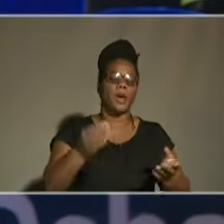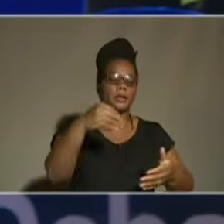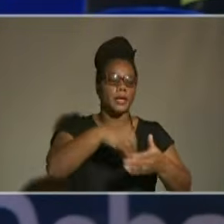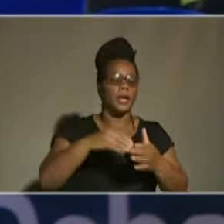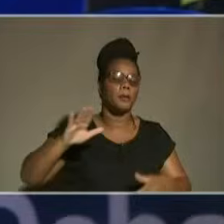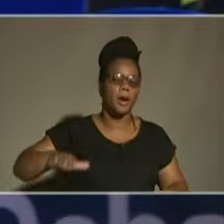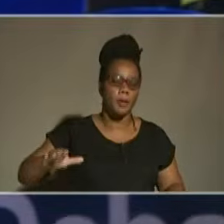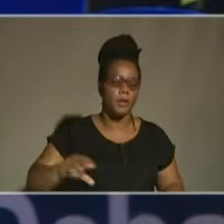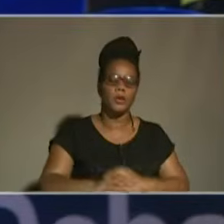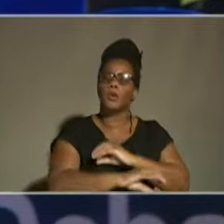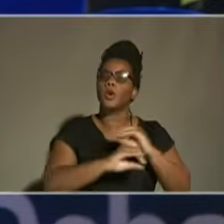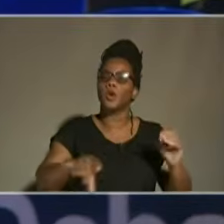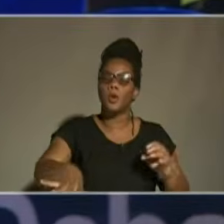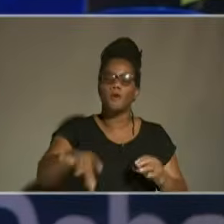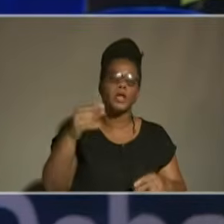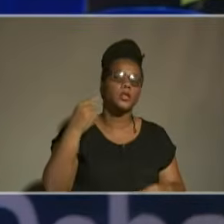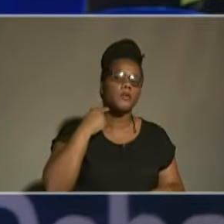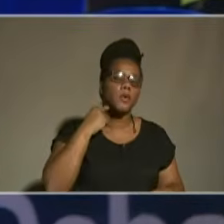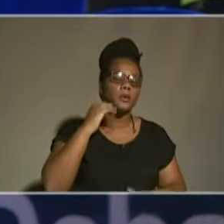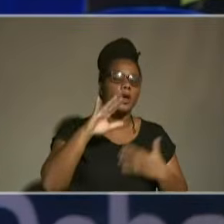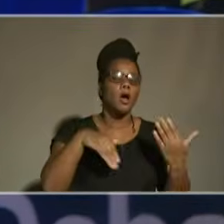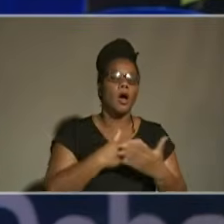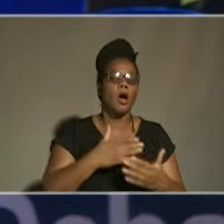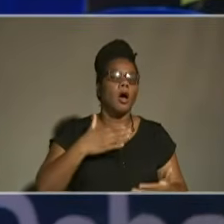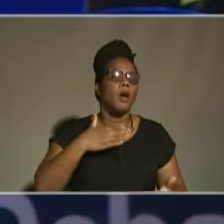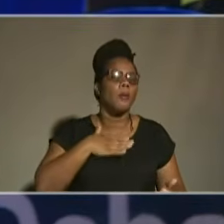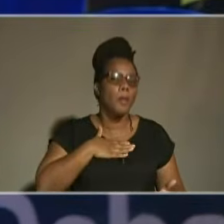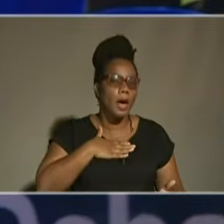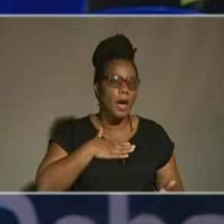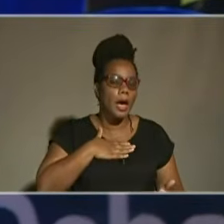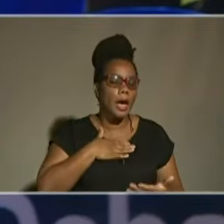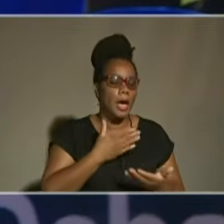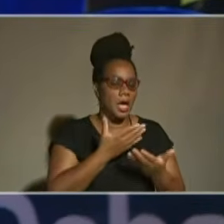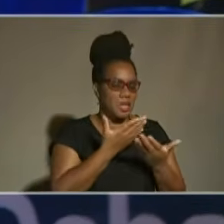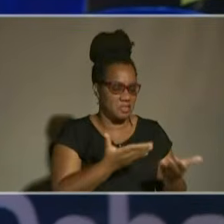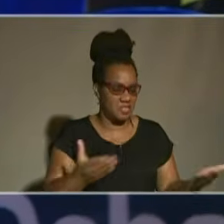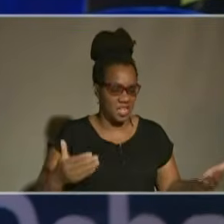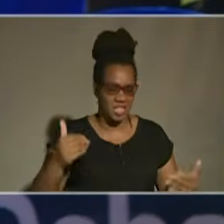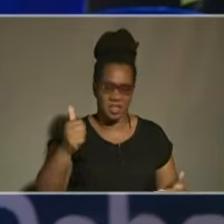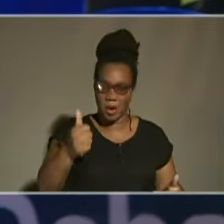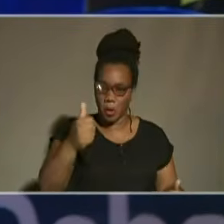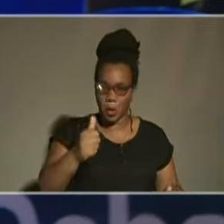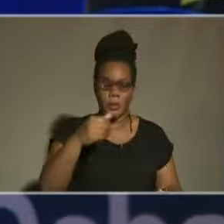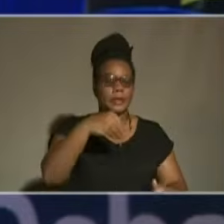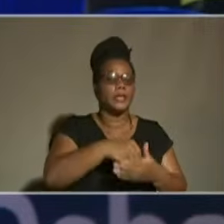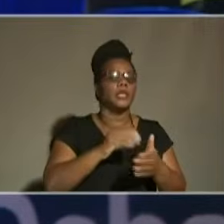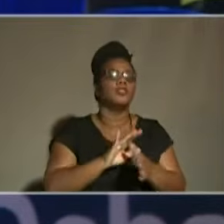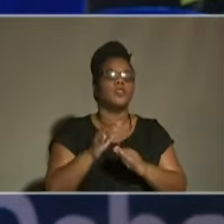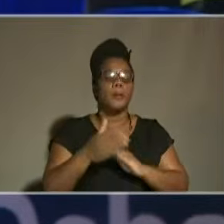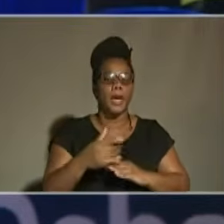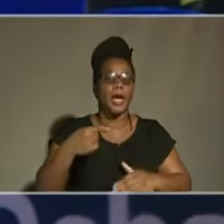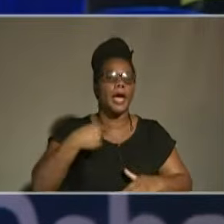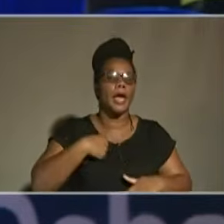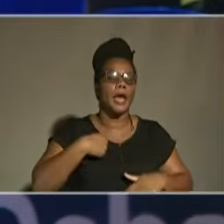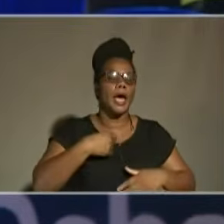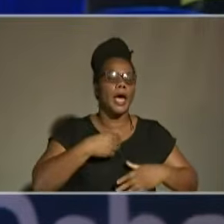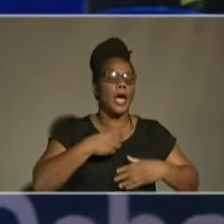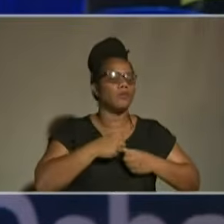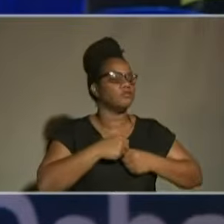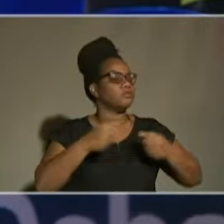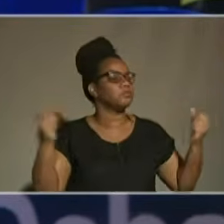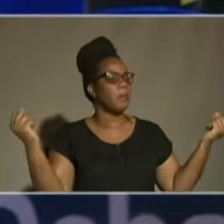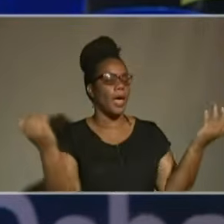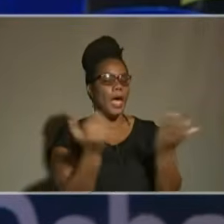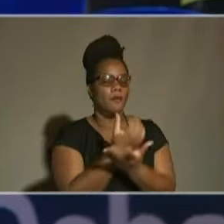findings of corruption. All my assets are in Jamaica, and I have declared everything to